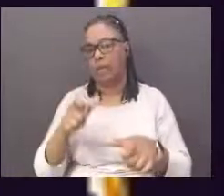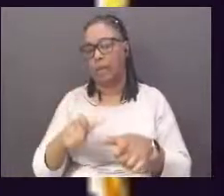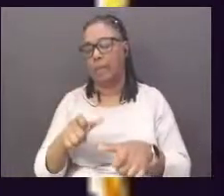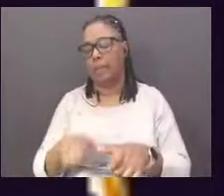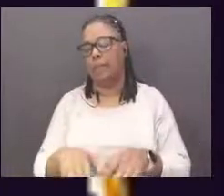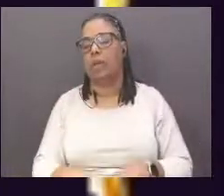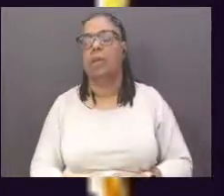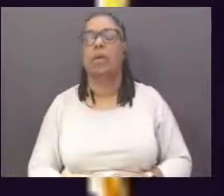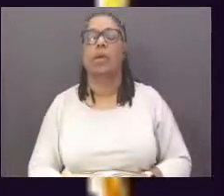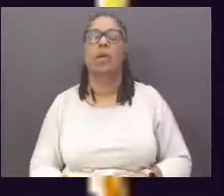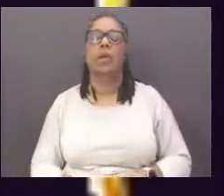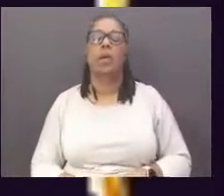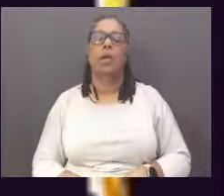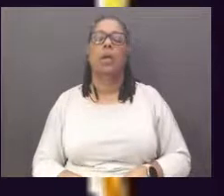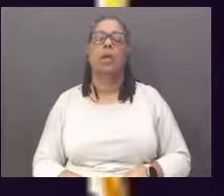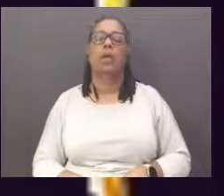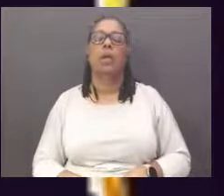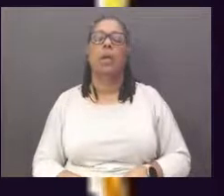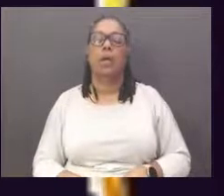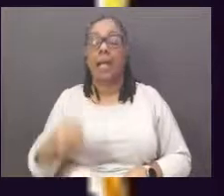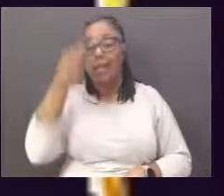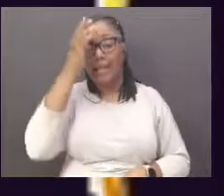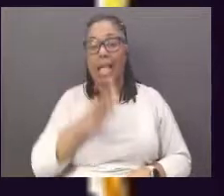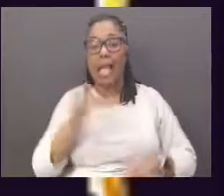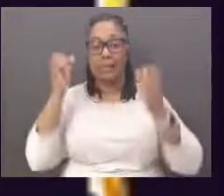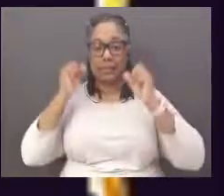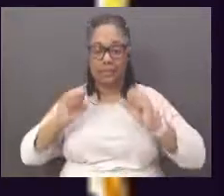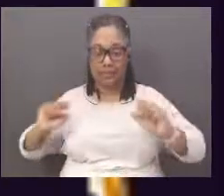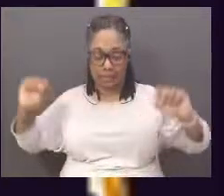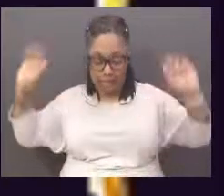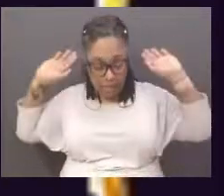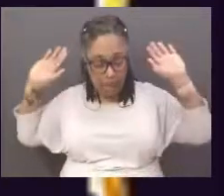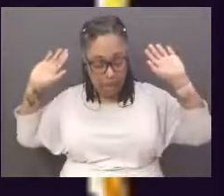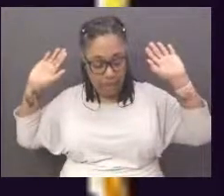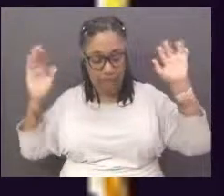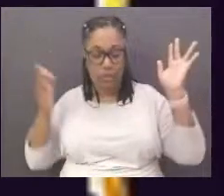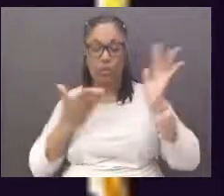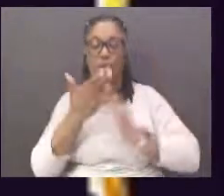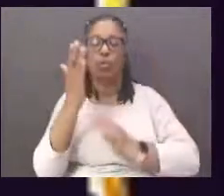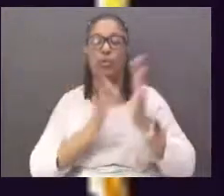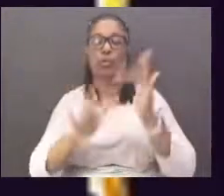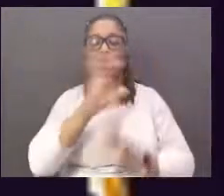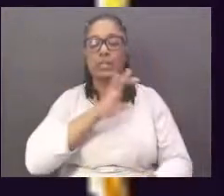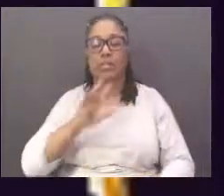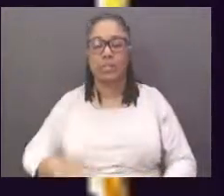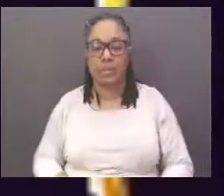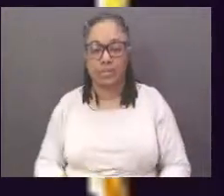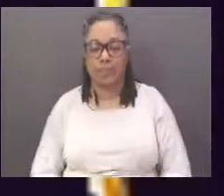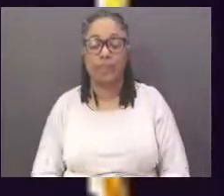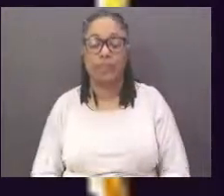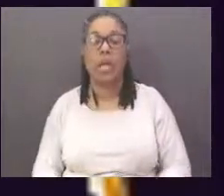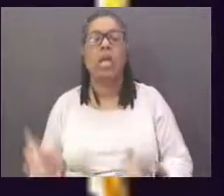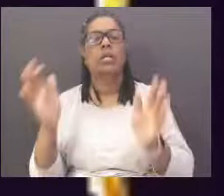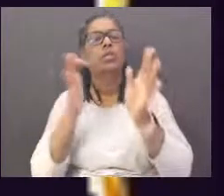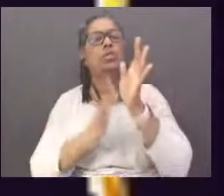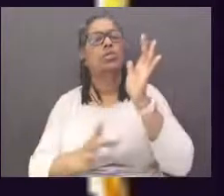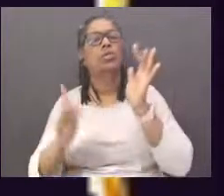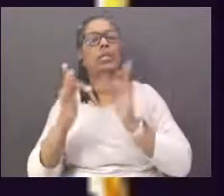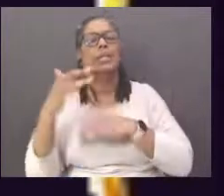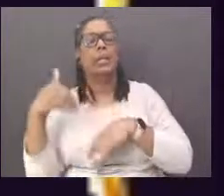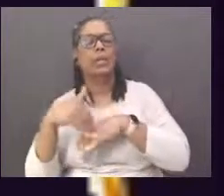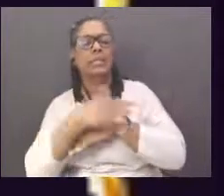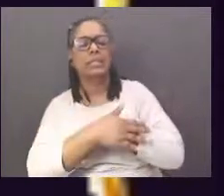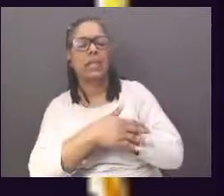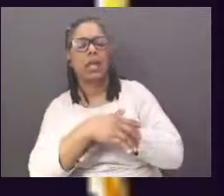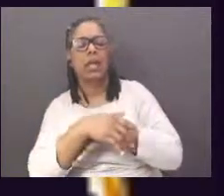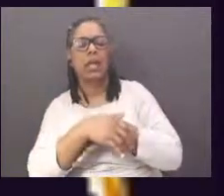Christ. Jesus was provided for us by a loving God, a caring God that created us and cared to see